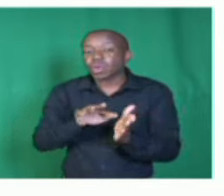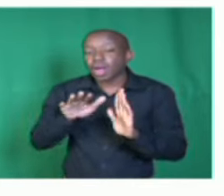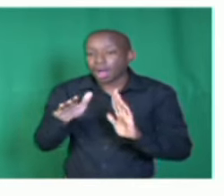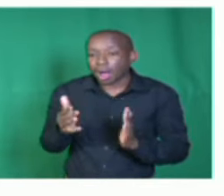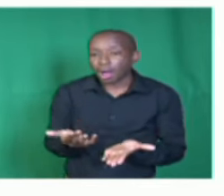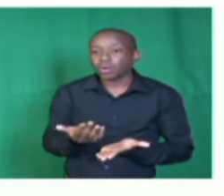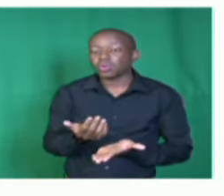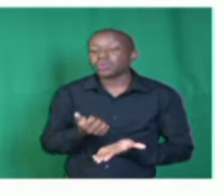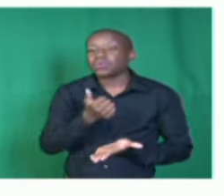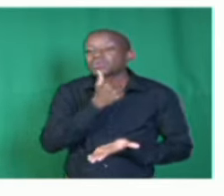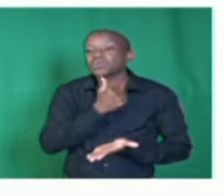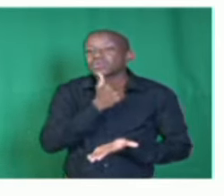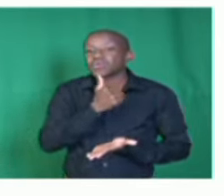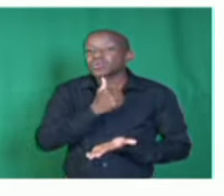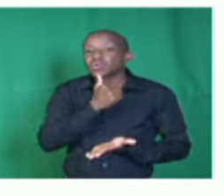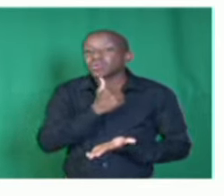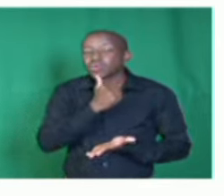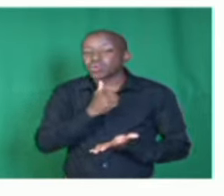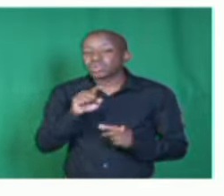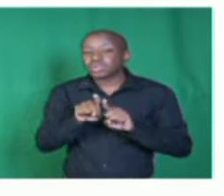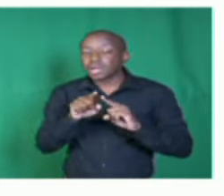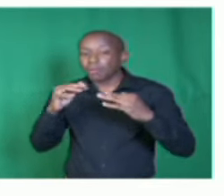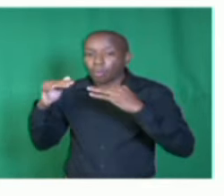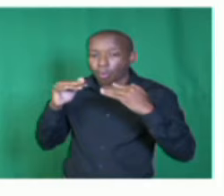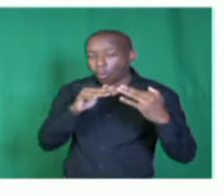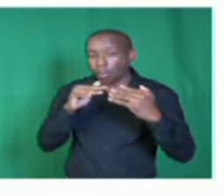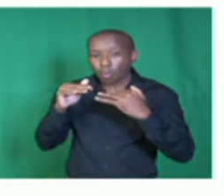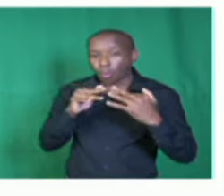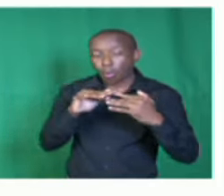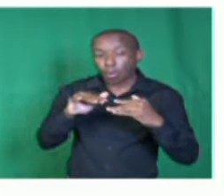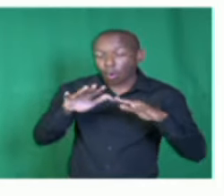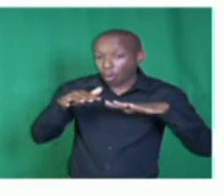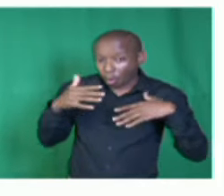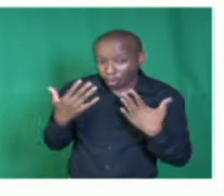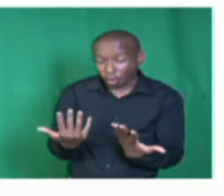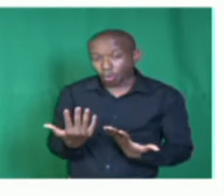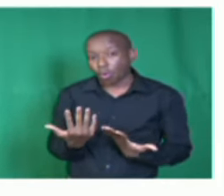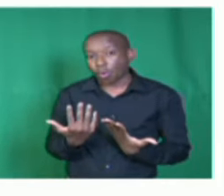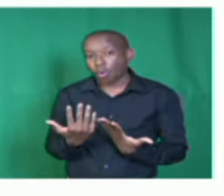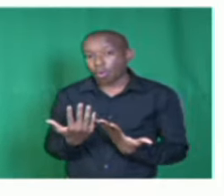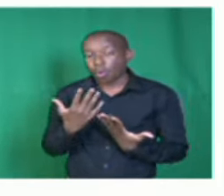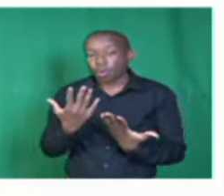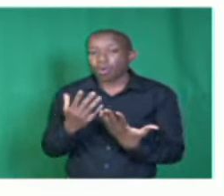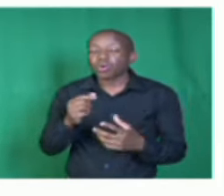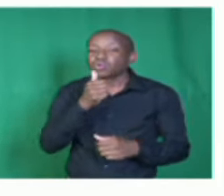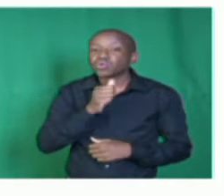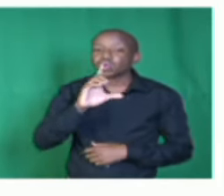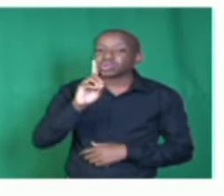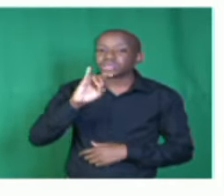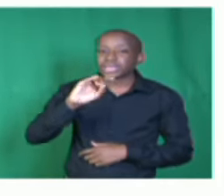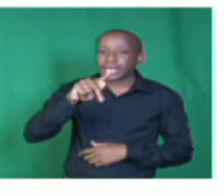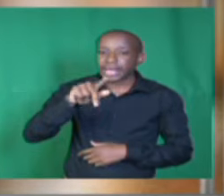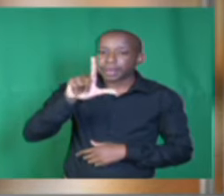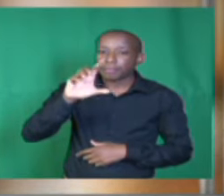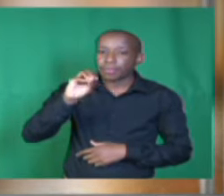a war I mean warfare or using diplomacy. That is.